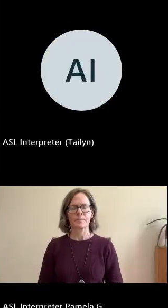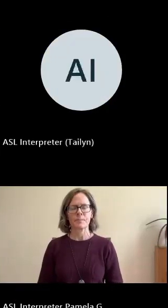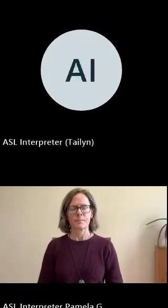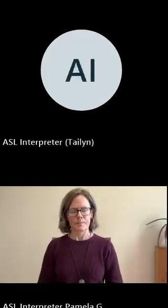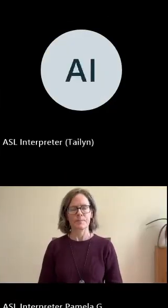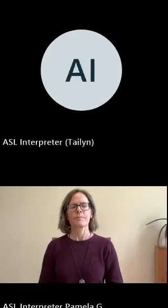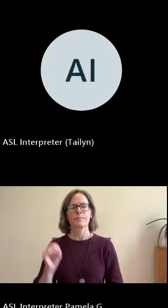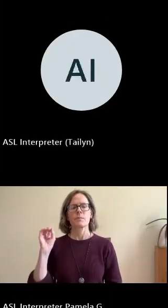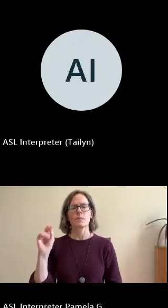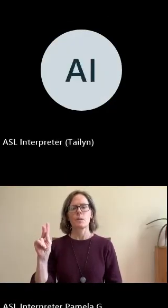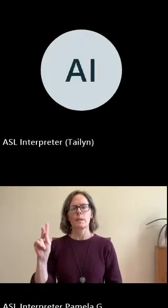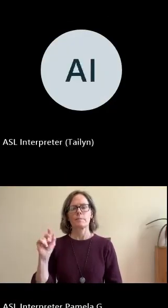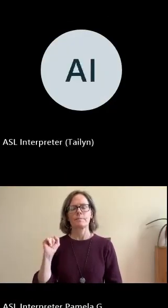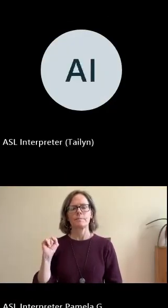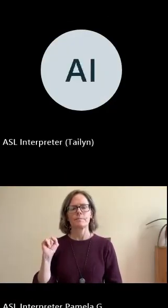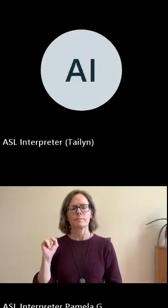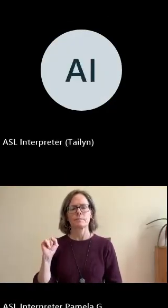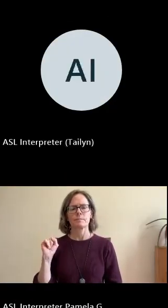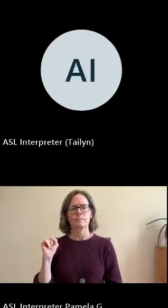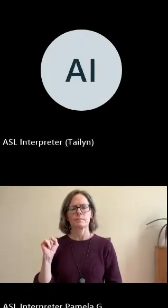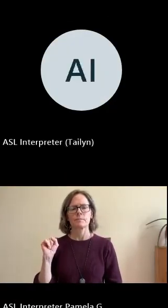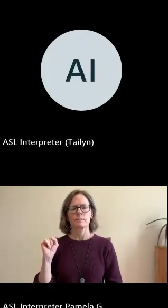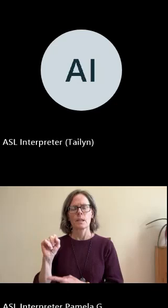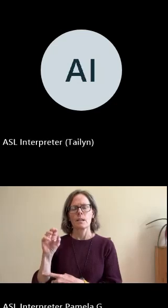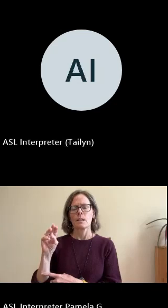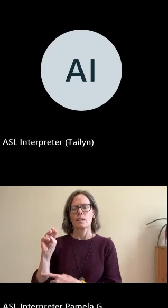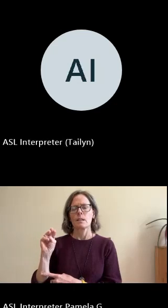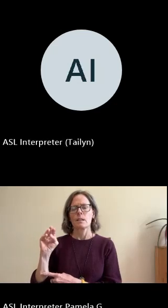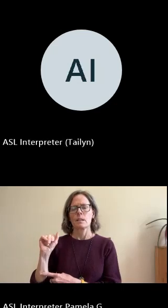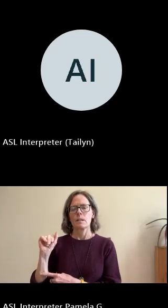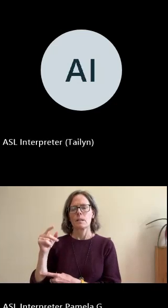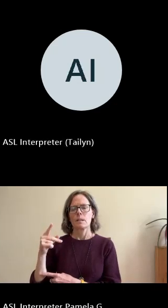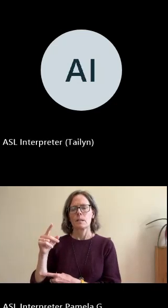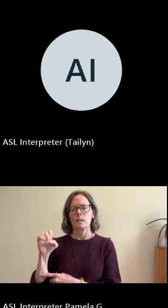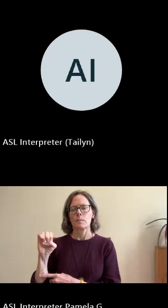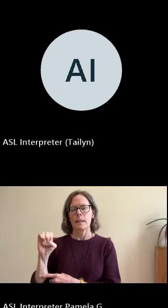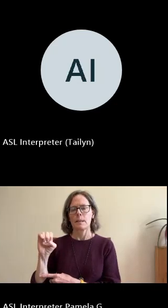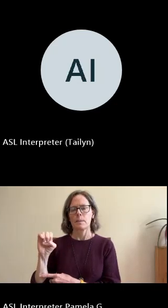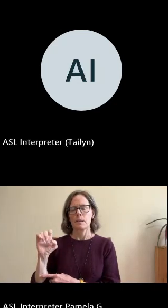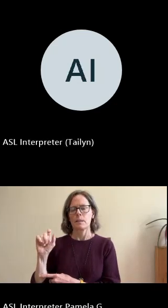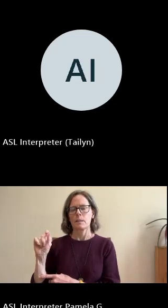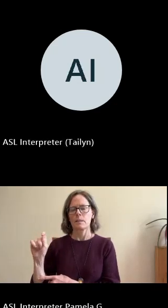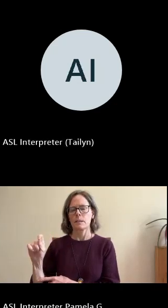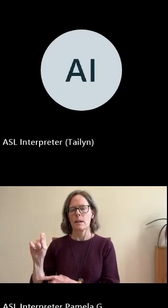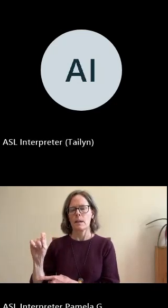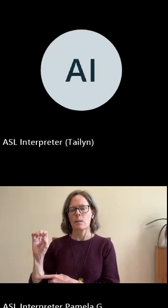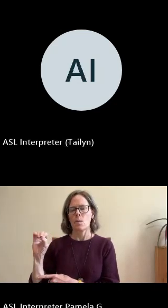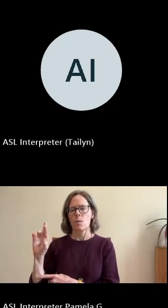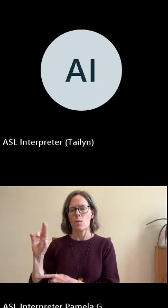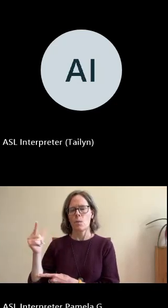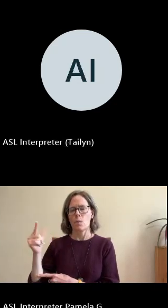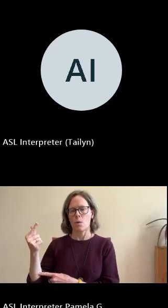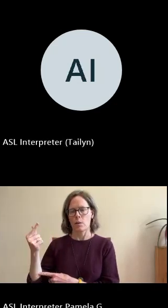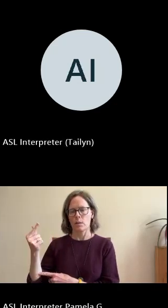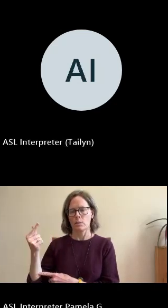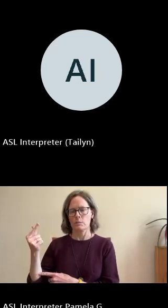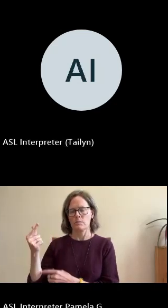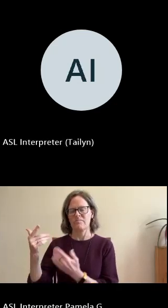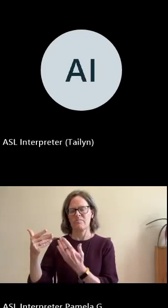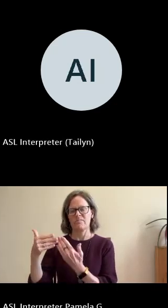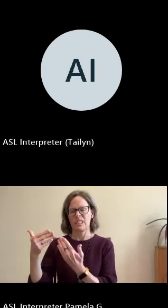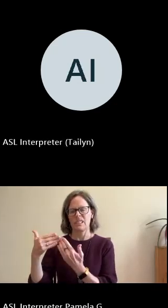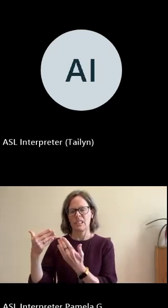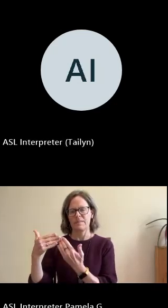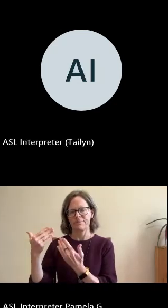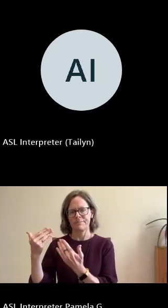Okay, so if you're on mape.org, so pretty easy, to short URL,